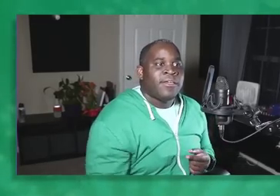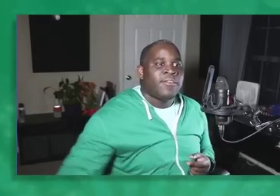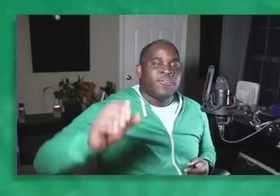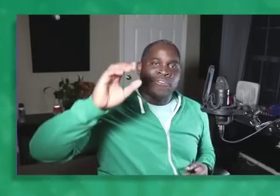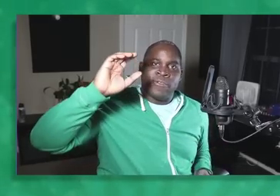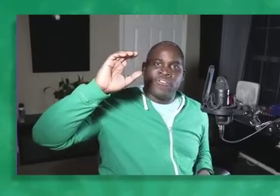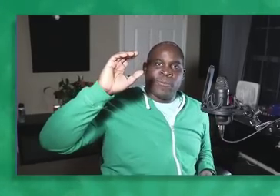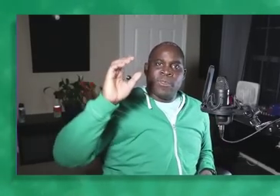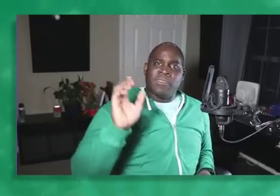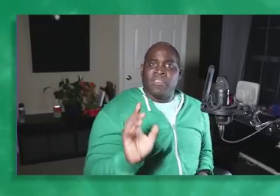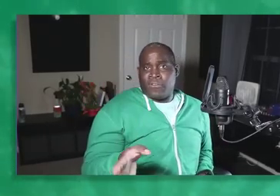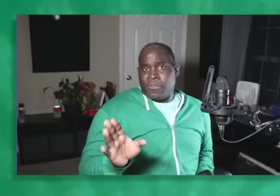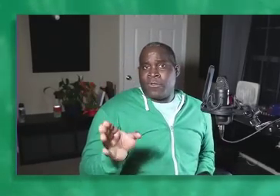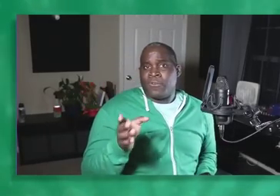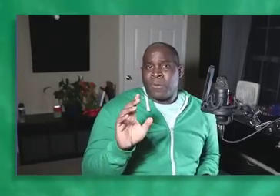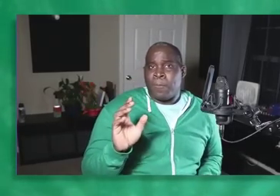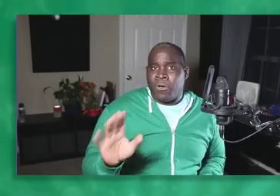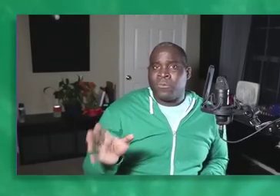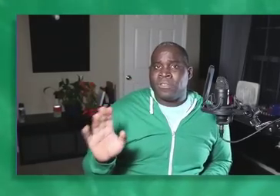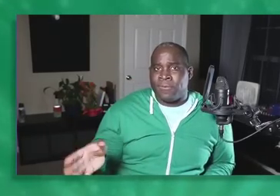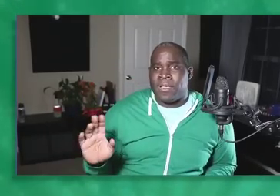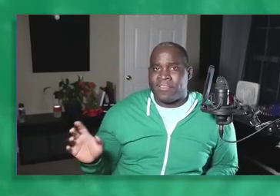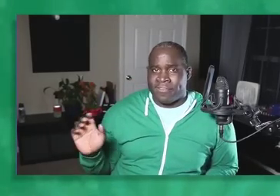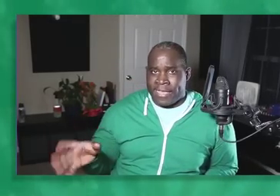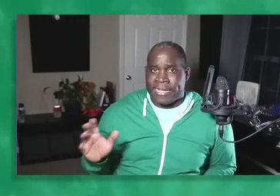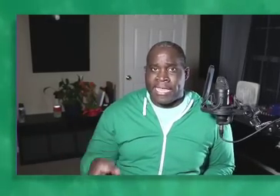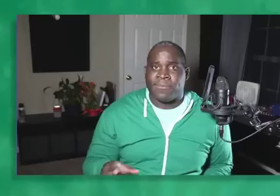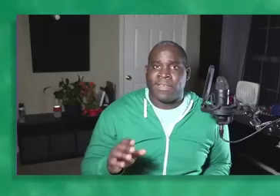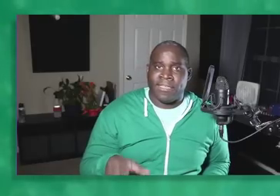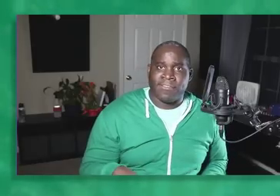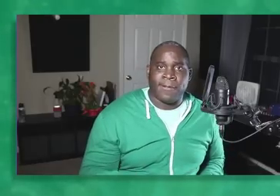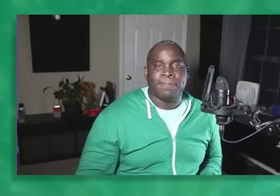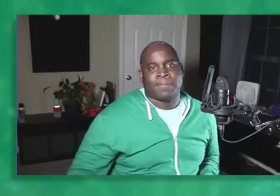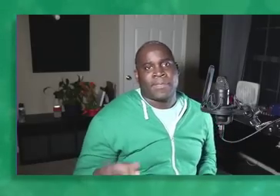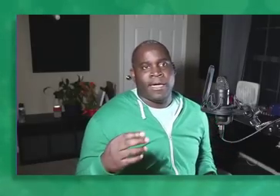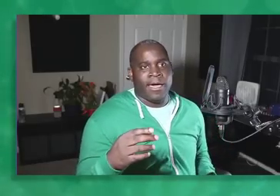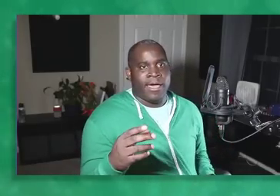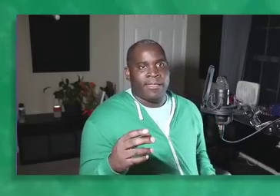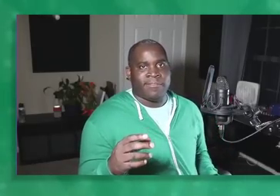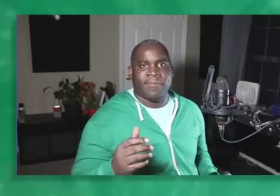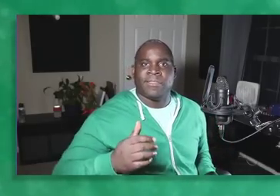that. So there are multiple different ways to sign names in ASL.